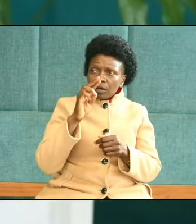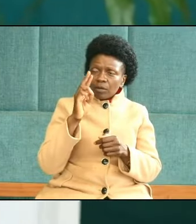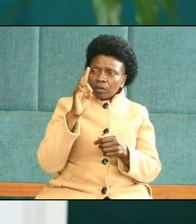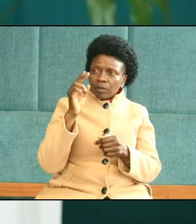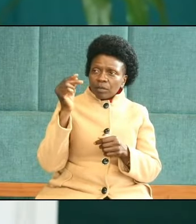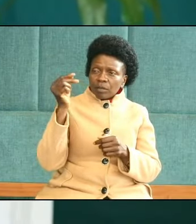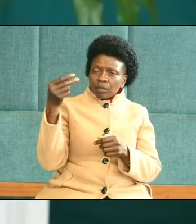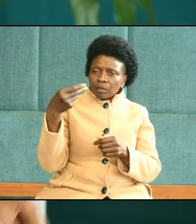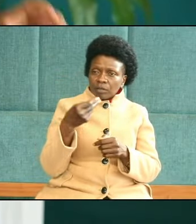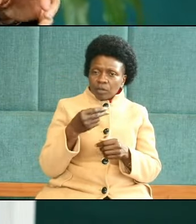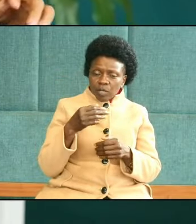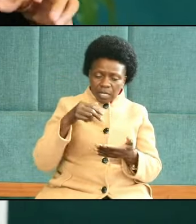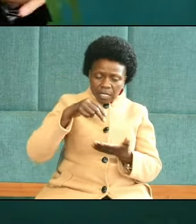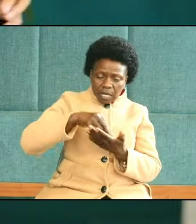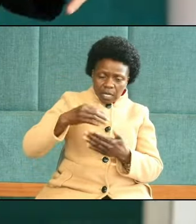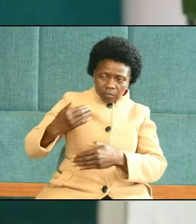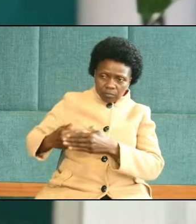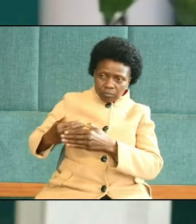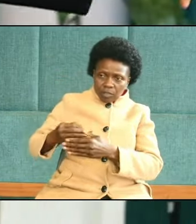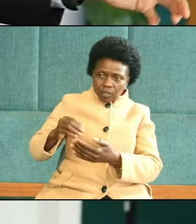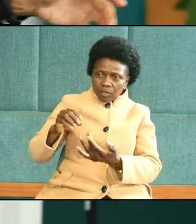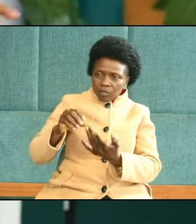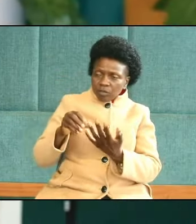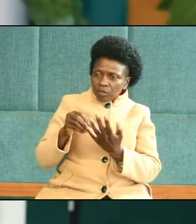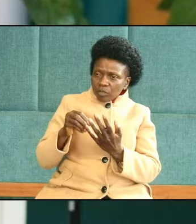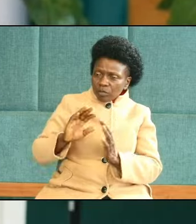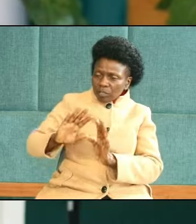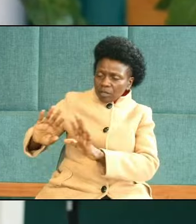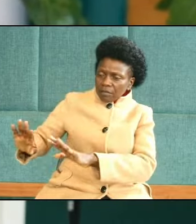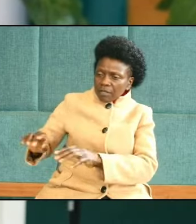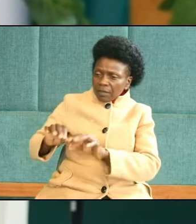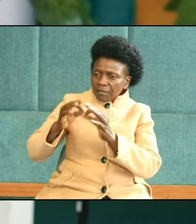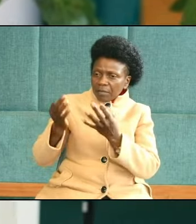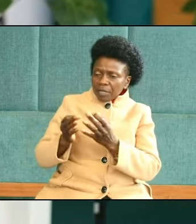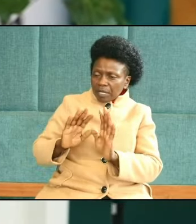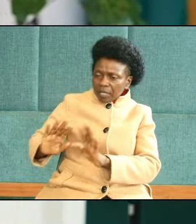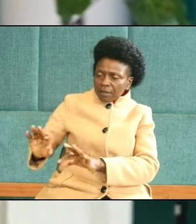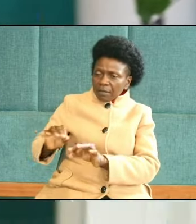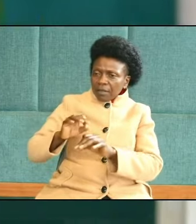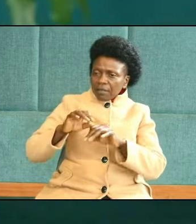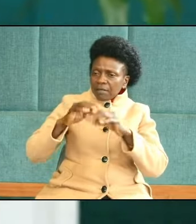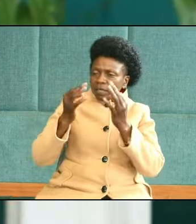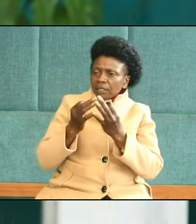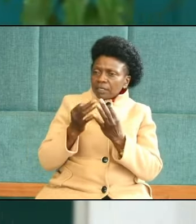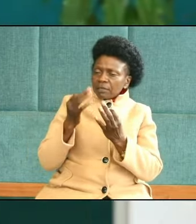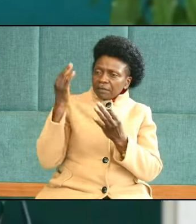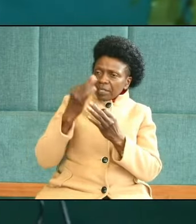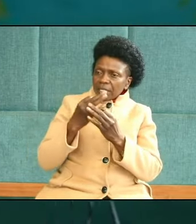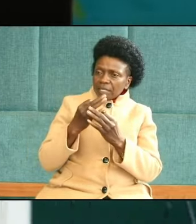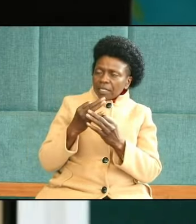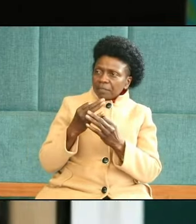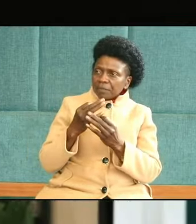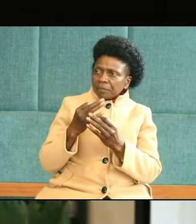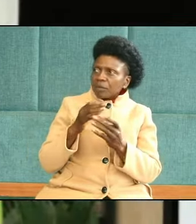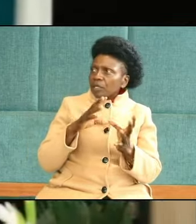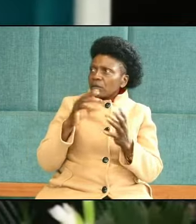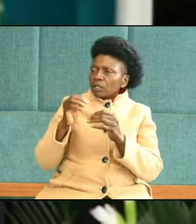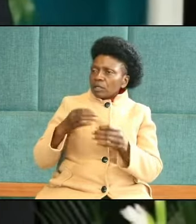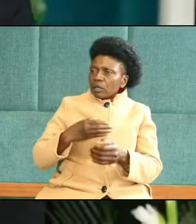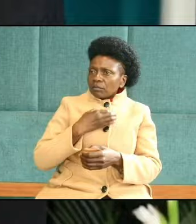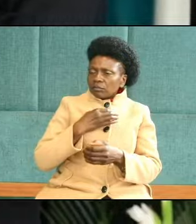you, who has chosen to give up her family, to give up her faith, to go with Naomi to a foreign land,